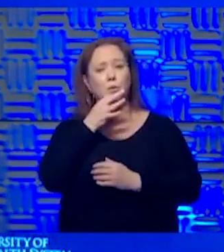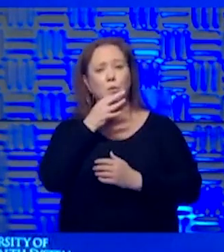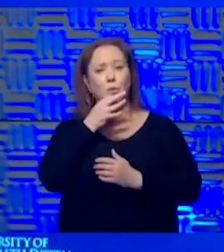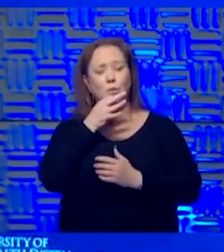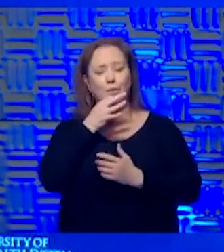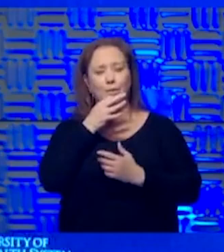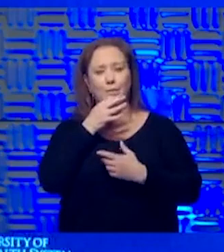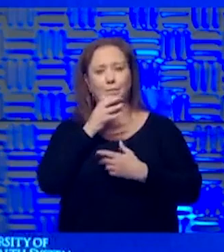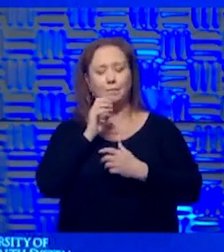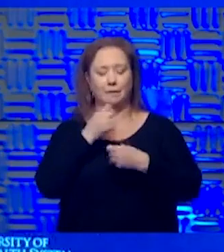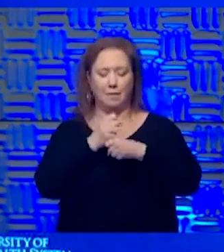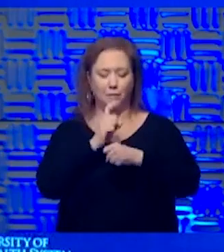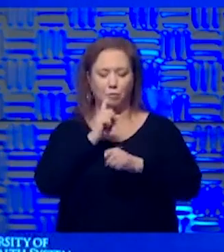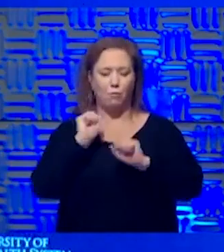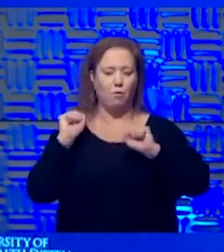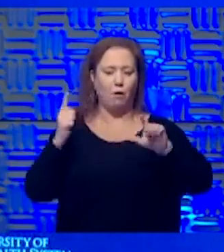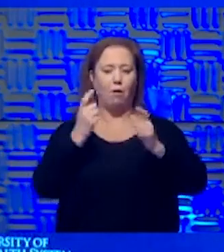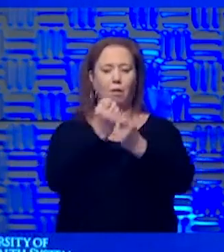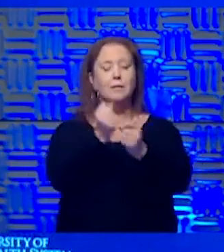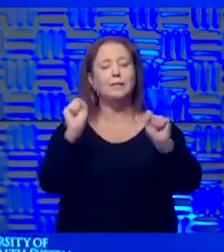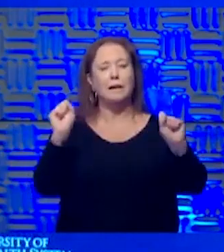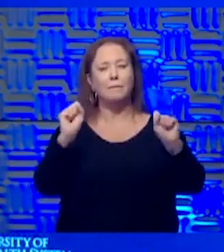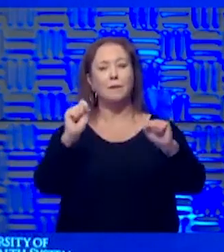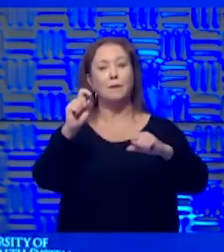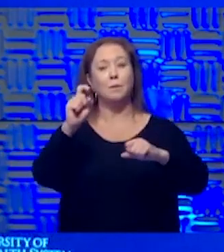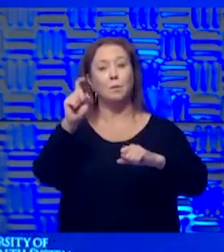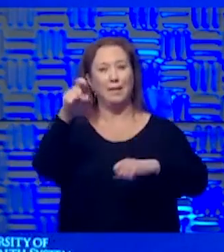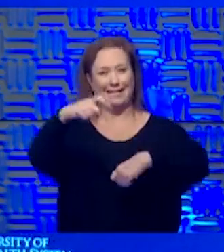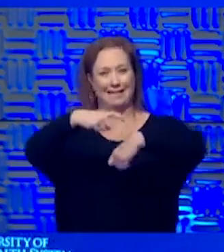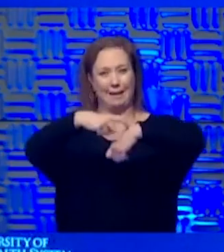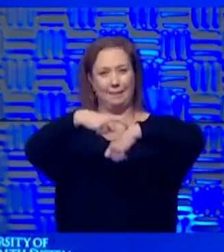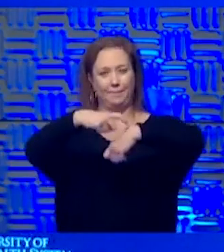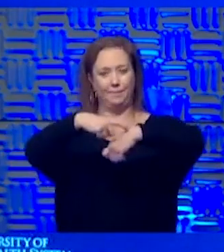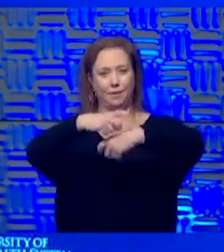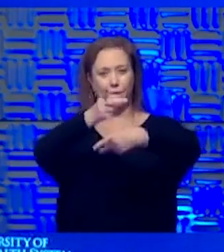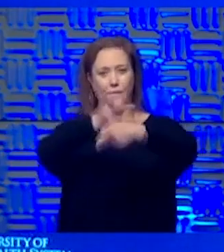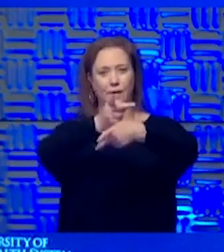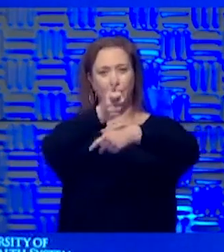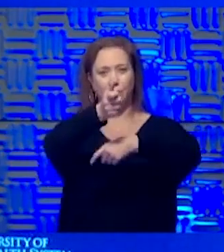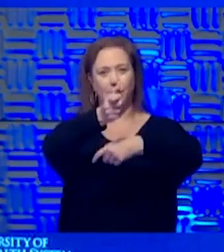stay safe, but it's going to take a little time to get there. So in the meantime, take care of